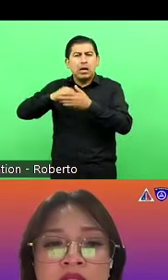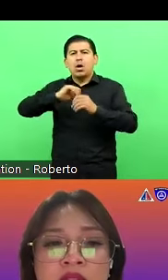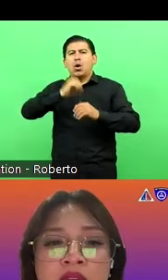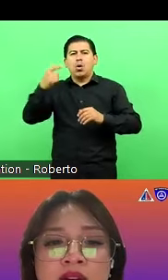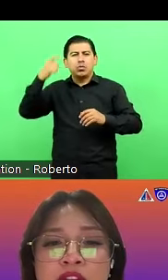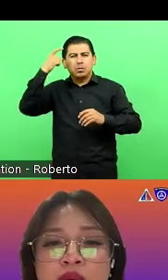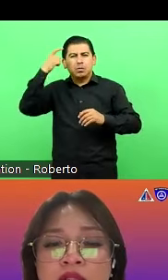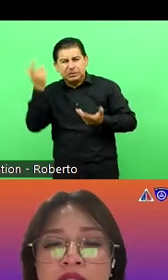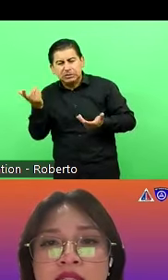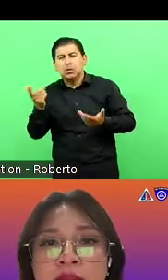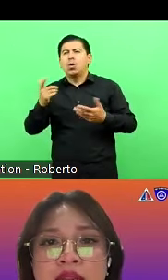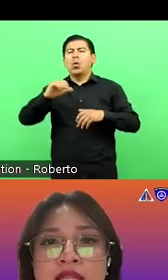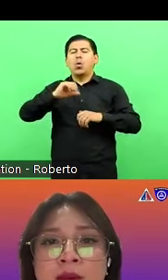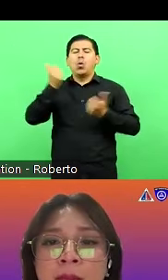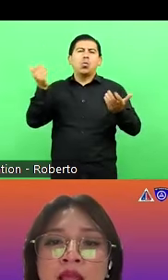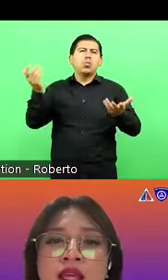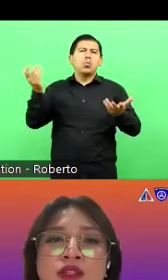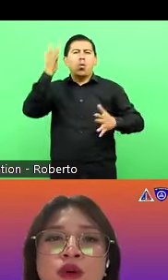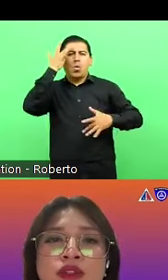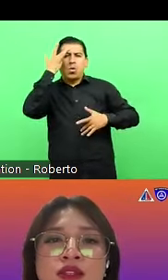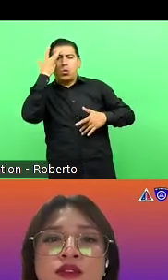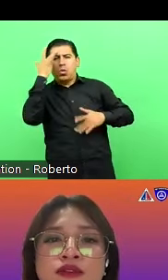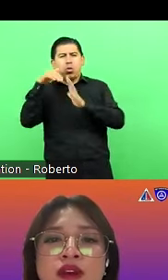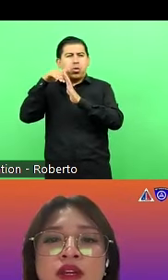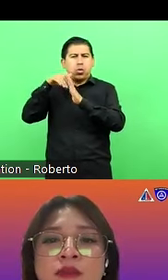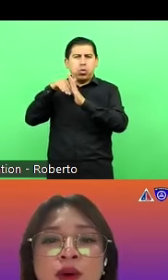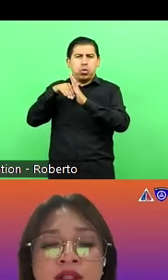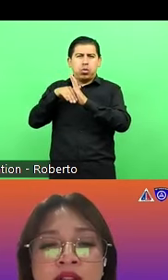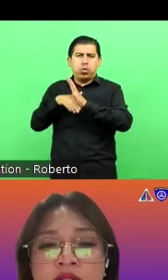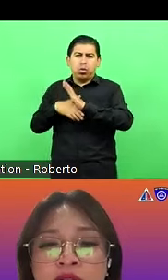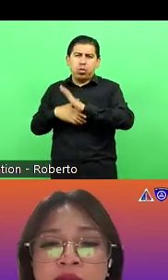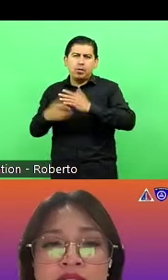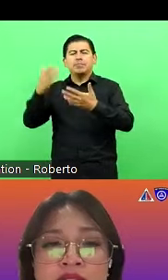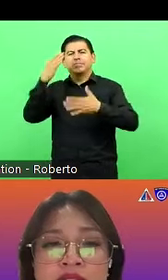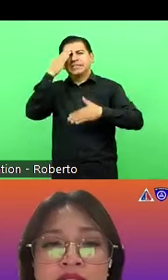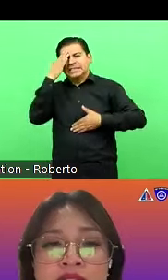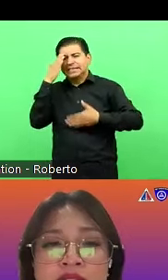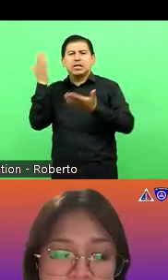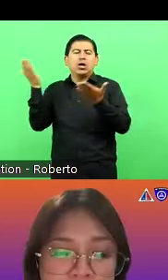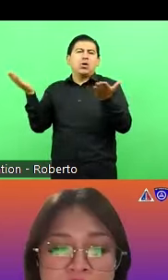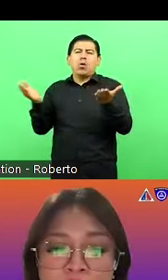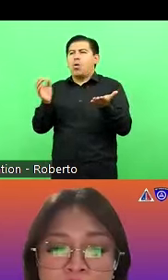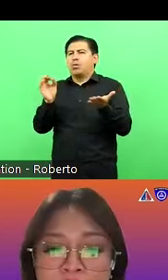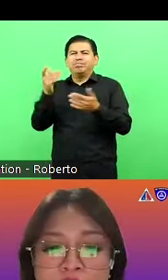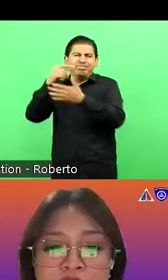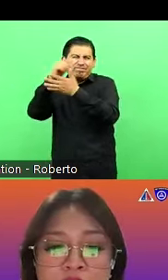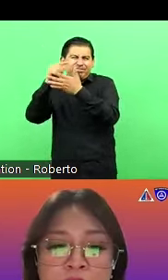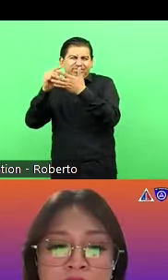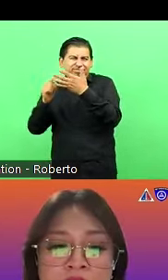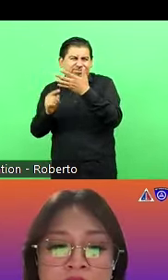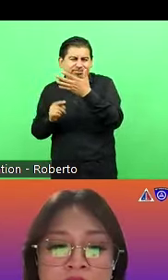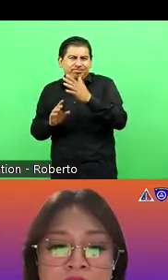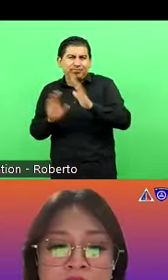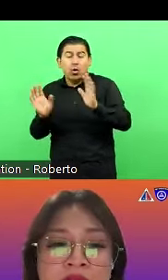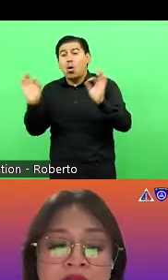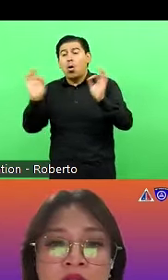impairment, and visual disability. So this is very important for the city government to